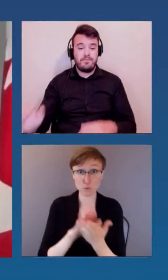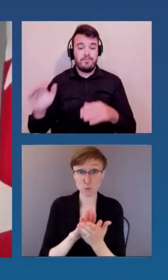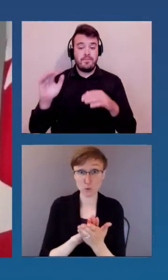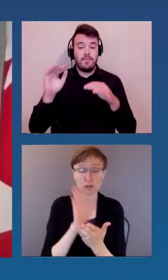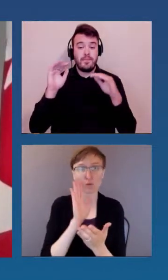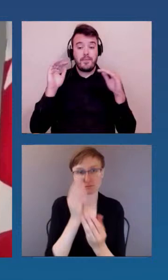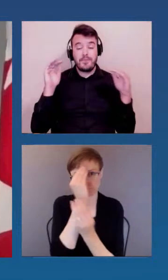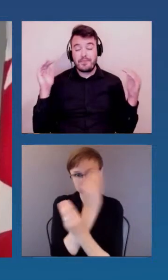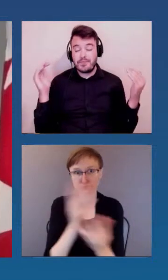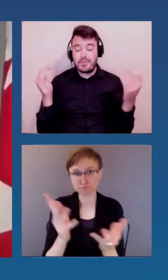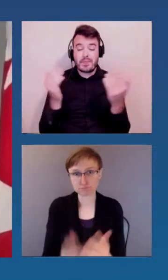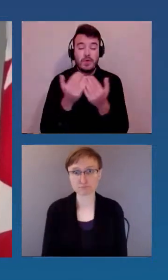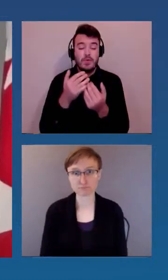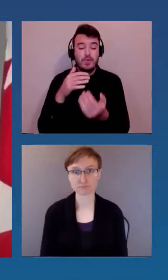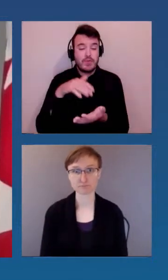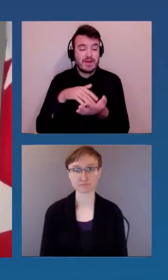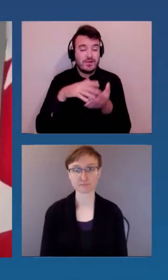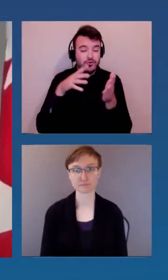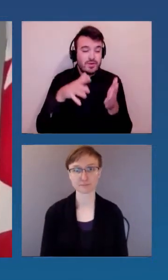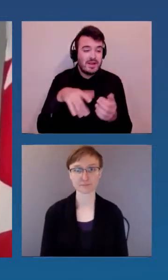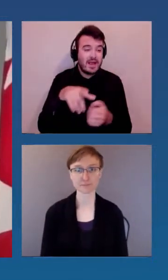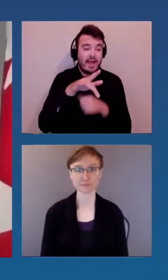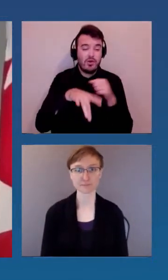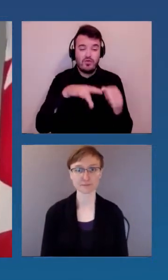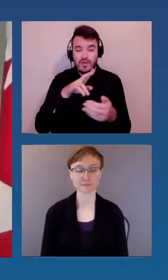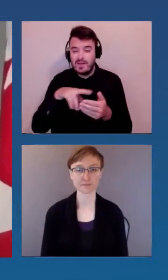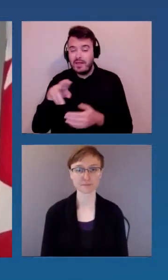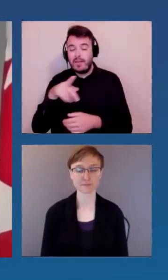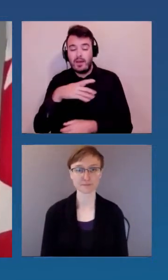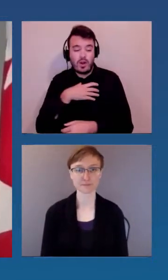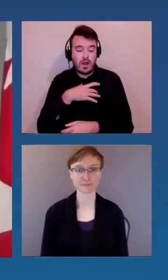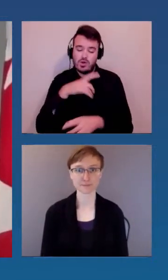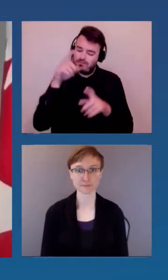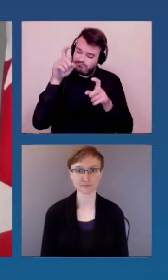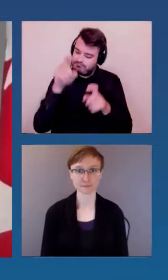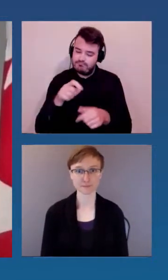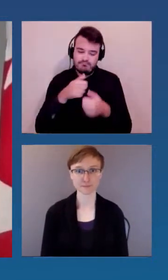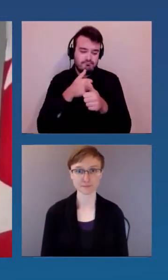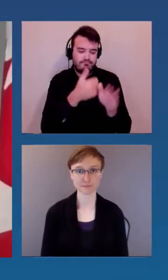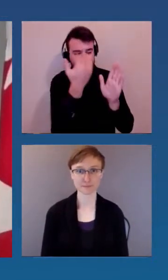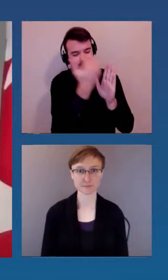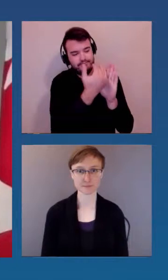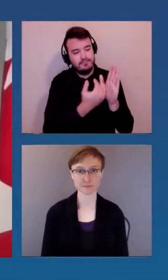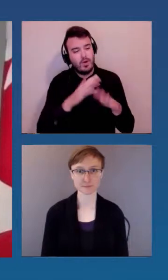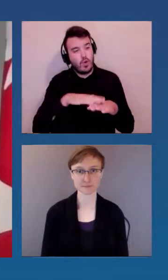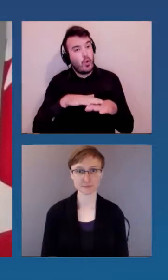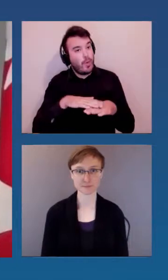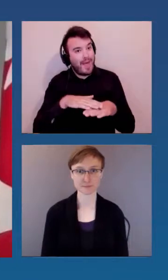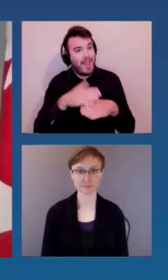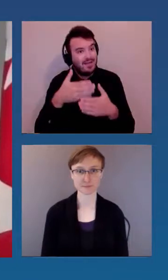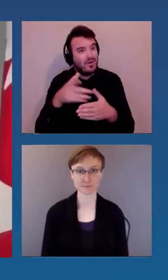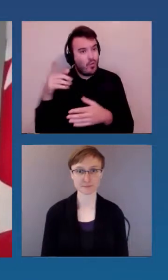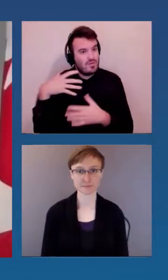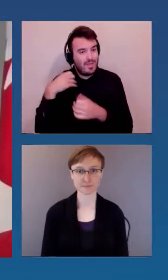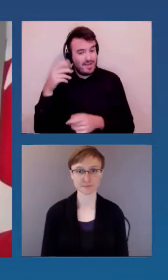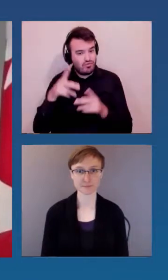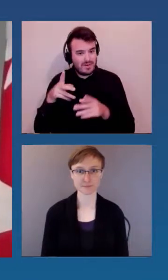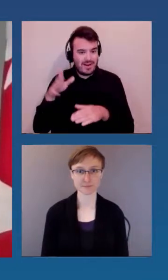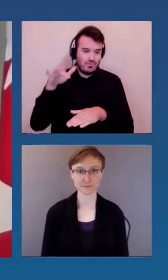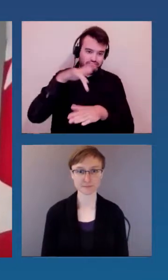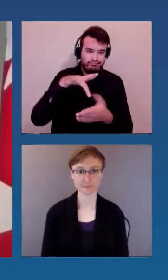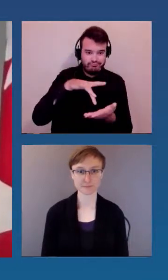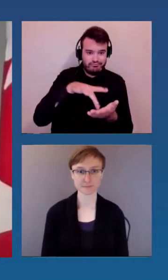ensure public distancing, among other things. These are well-known strategies at this point, and we expect most students in college and